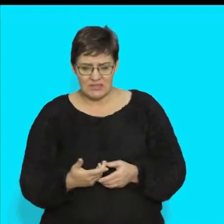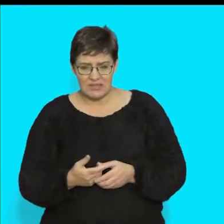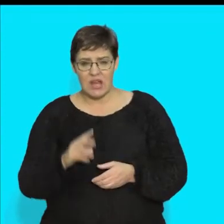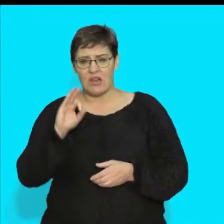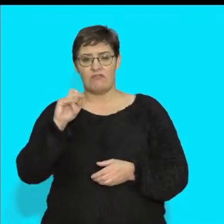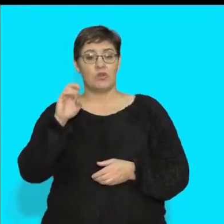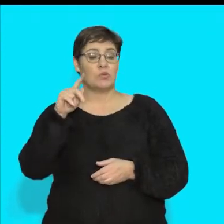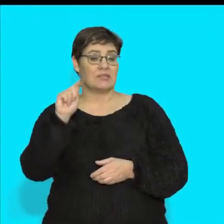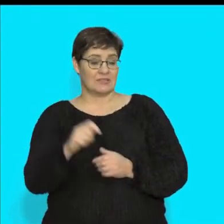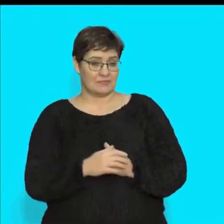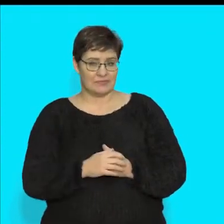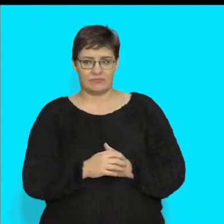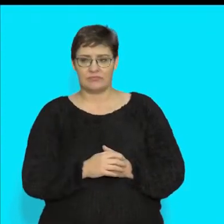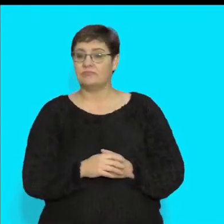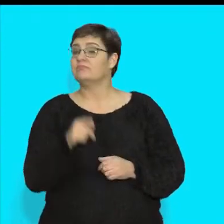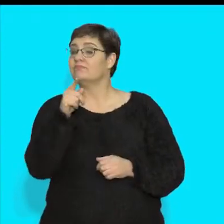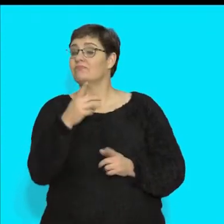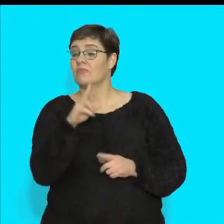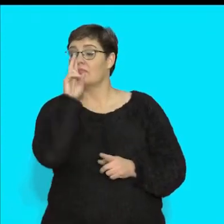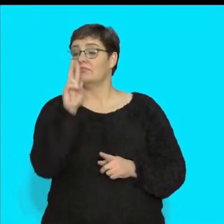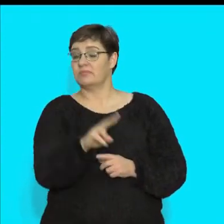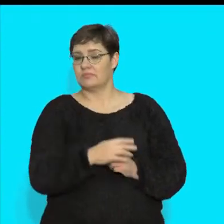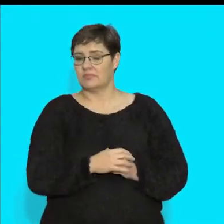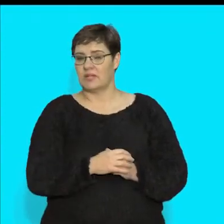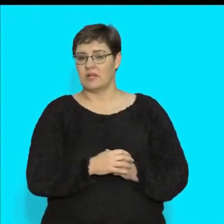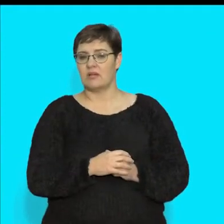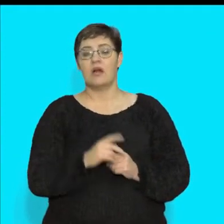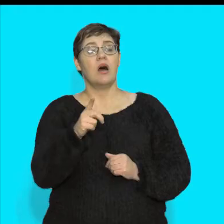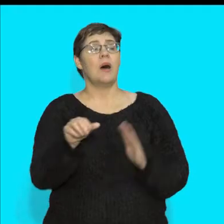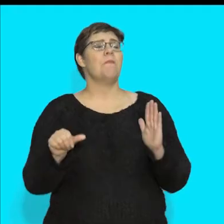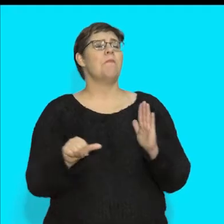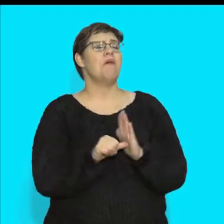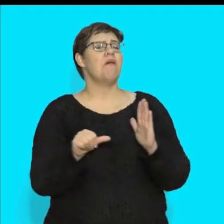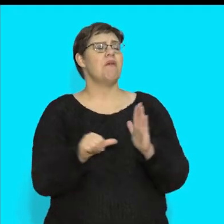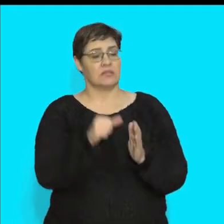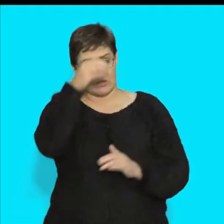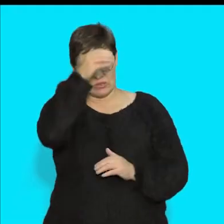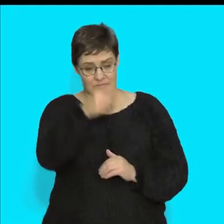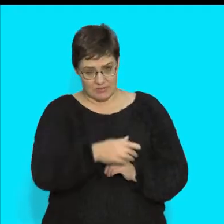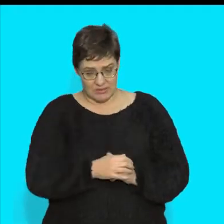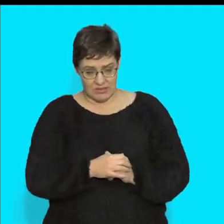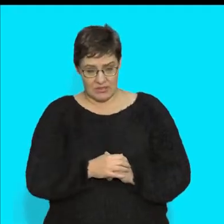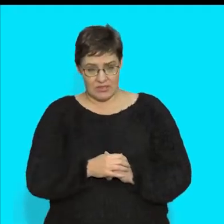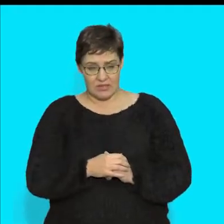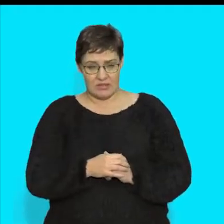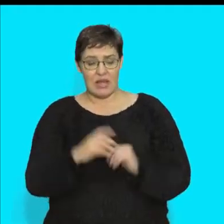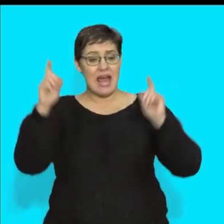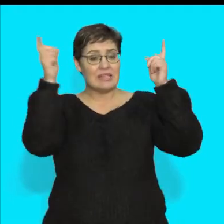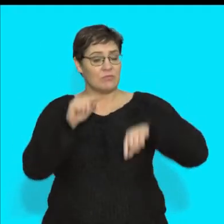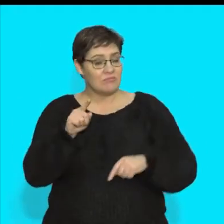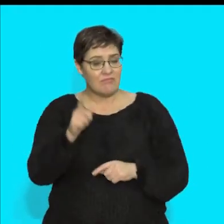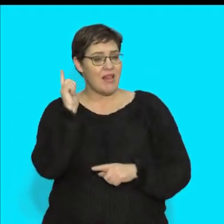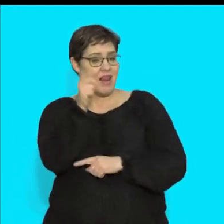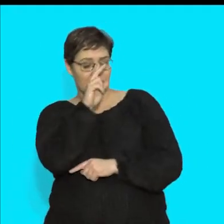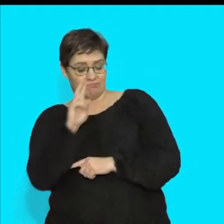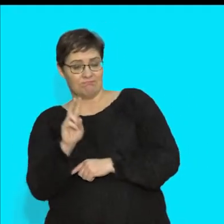is. Okay, guys, now if we look, this is a very important concept, especially when we're going to look